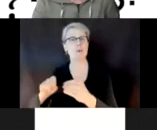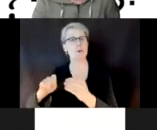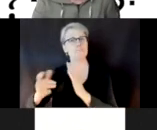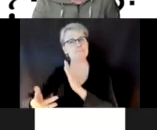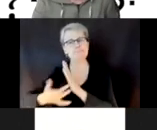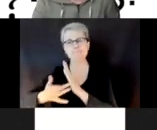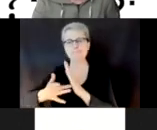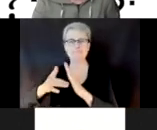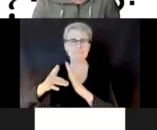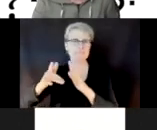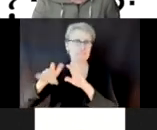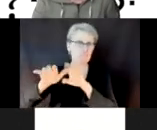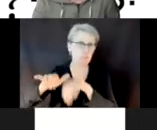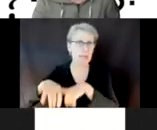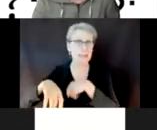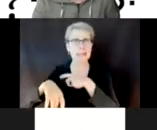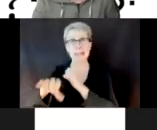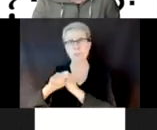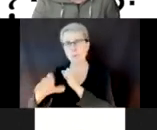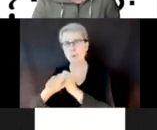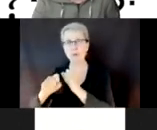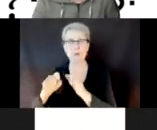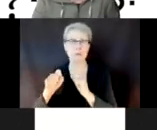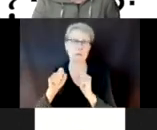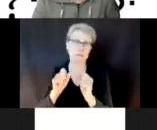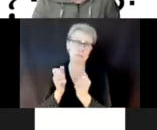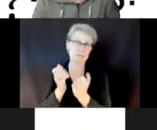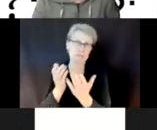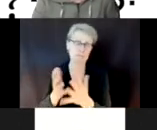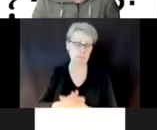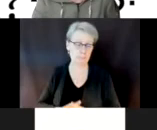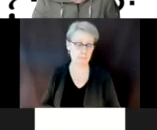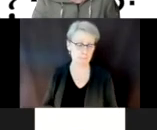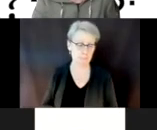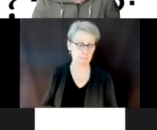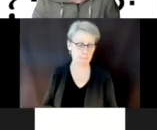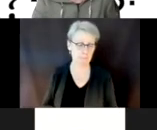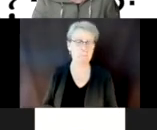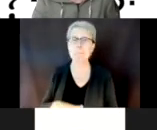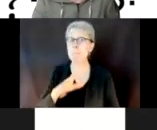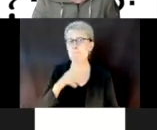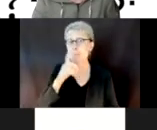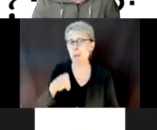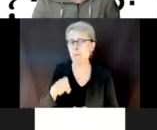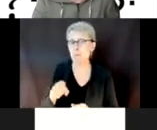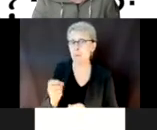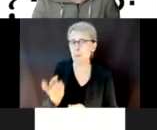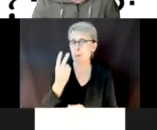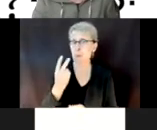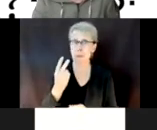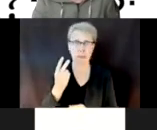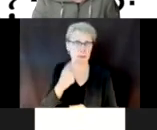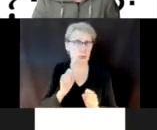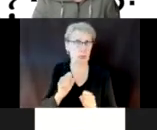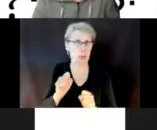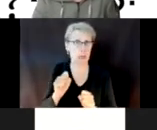technical promotion and engagement tactics. Doesn't have to be that way. If you're lucky enough to find somebody who